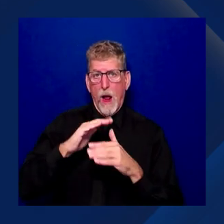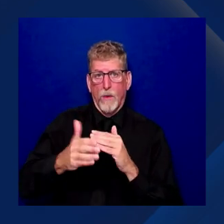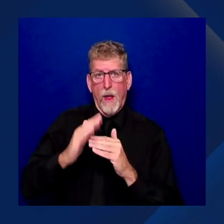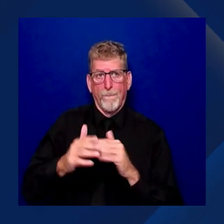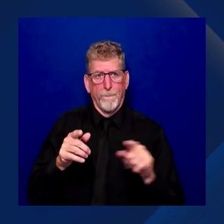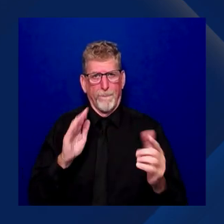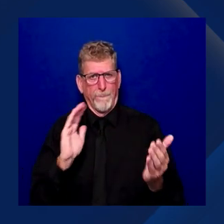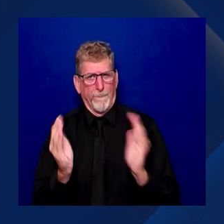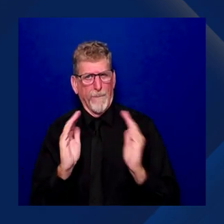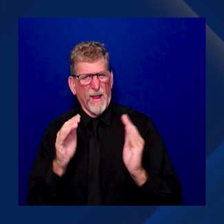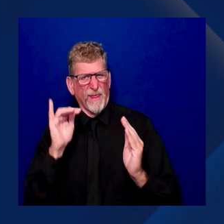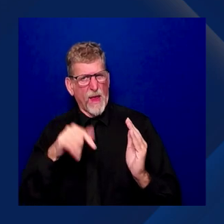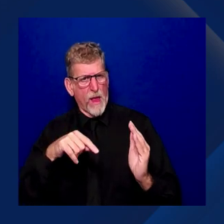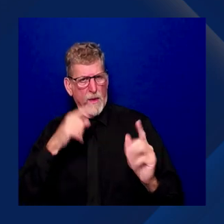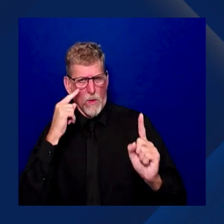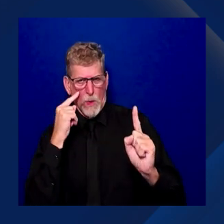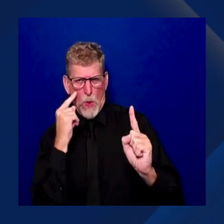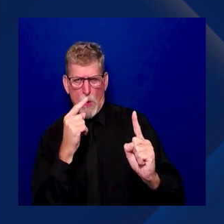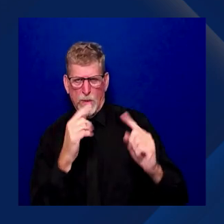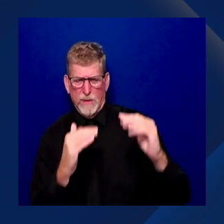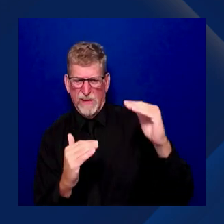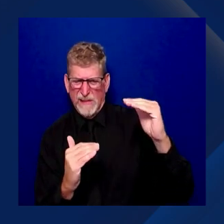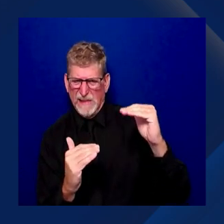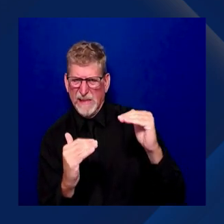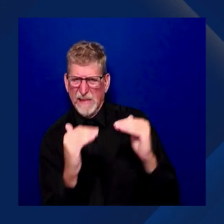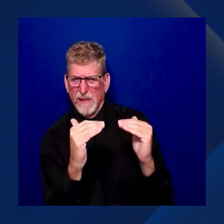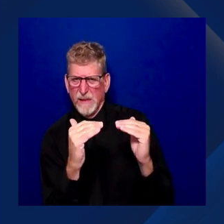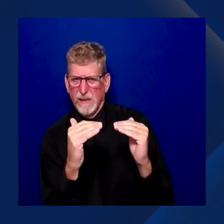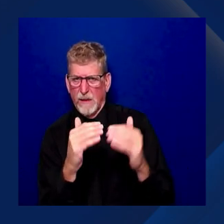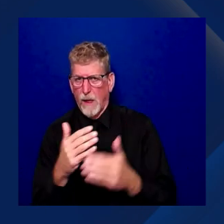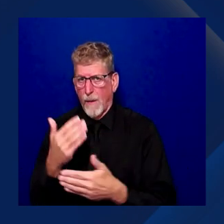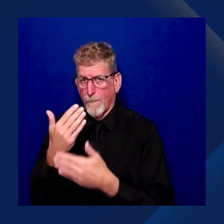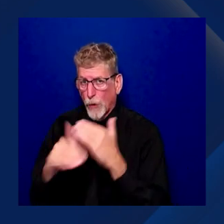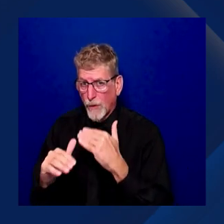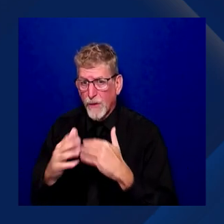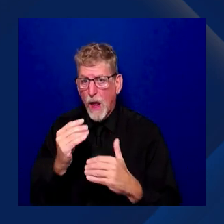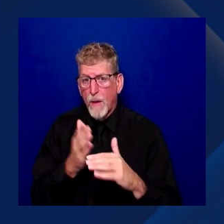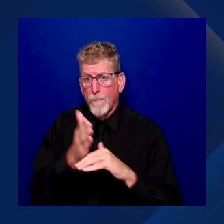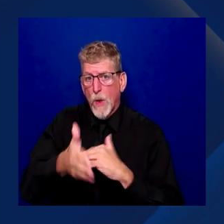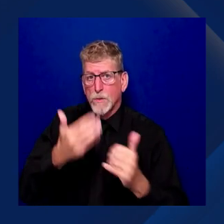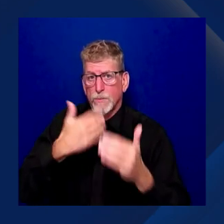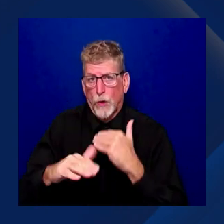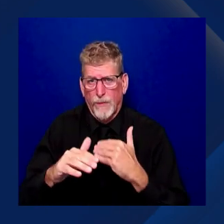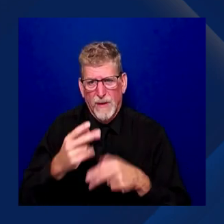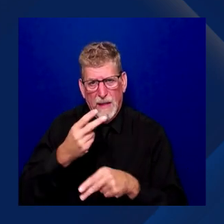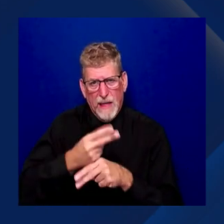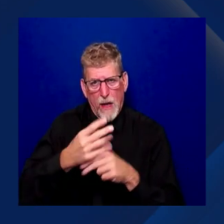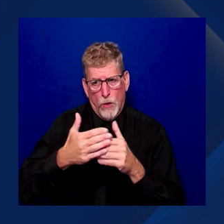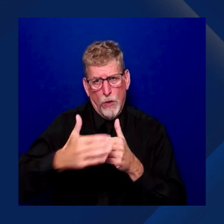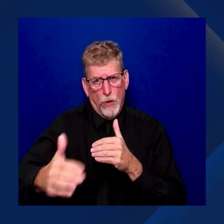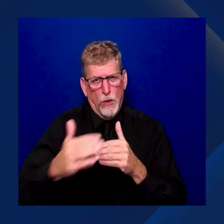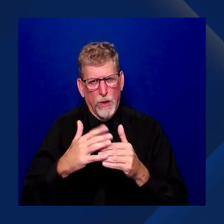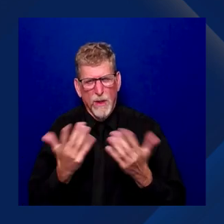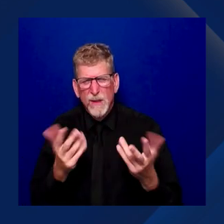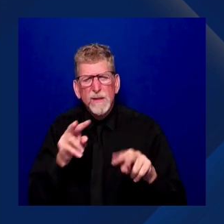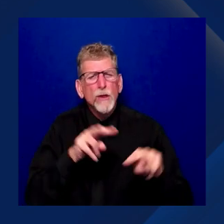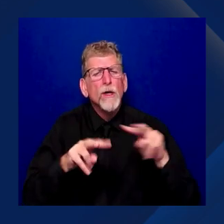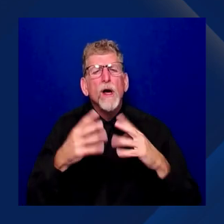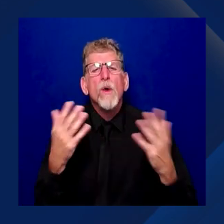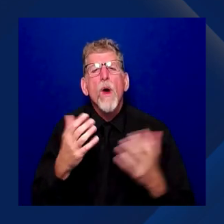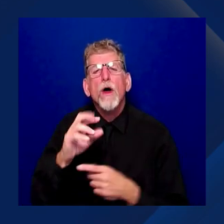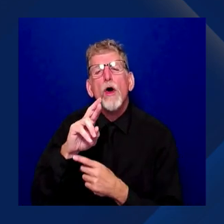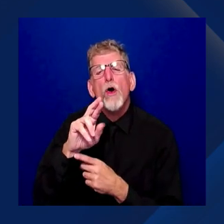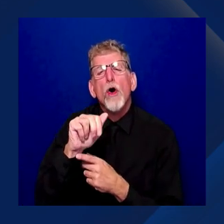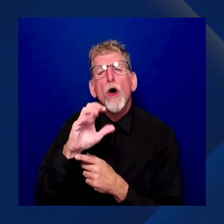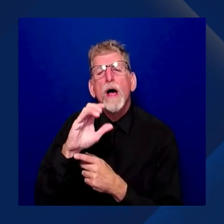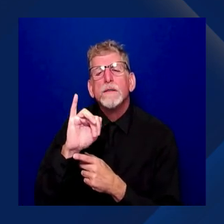out when looking for prenatal care. And what racial concordant care is when a patient and provider have a